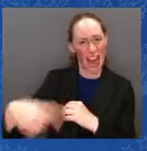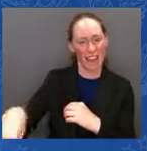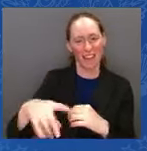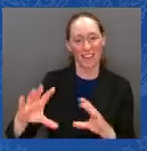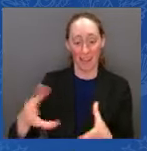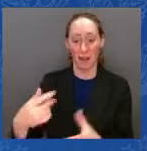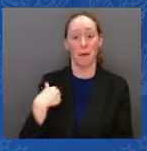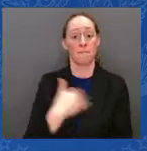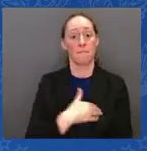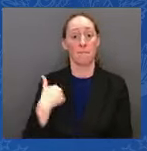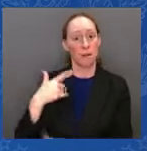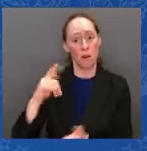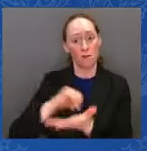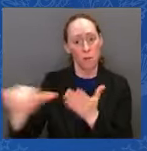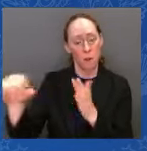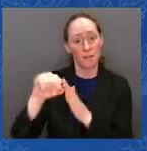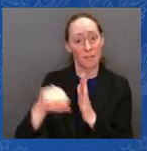United Teachers.